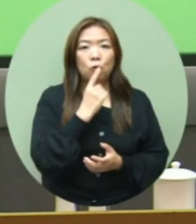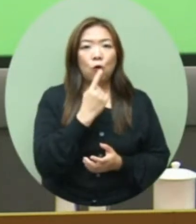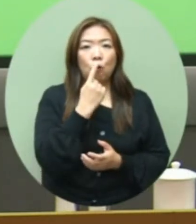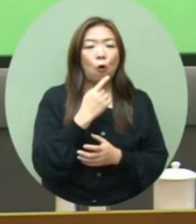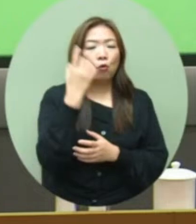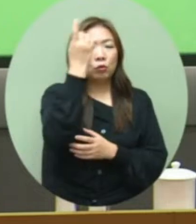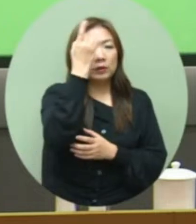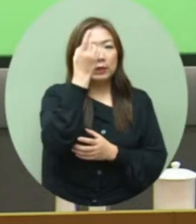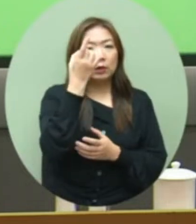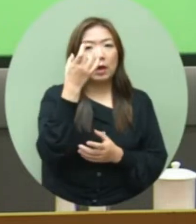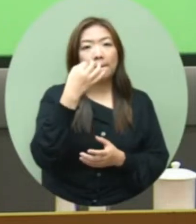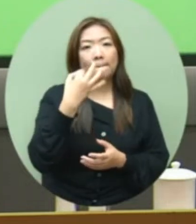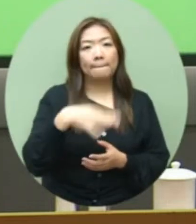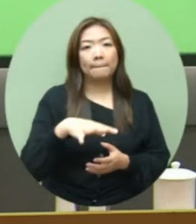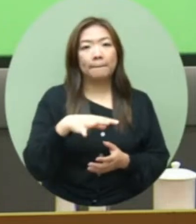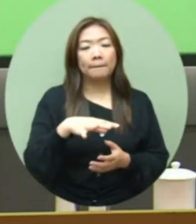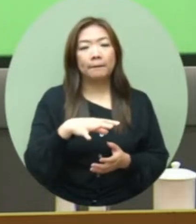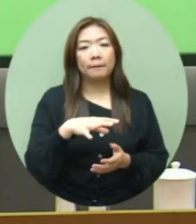has increased by just